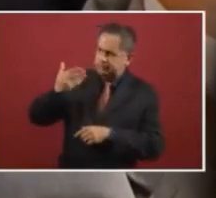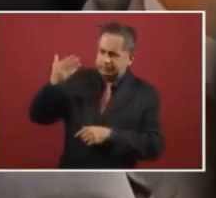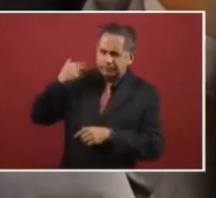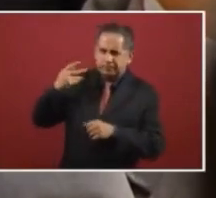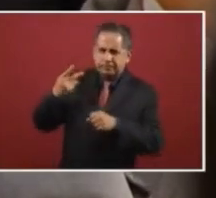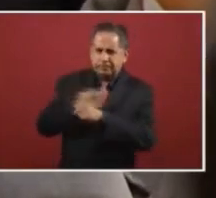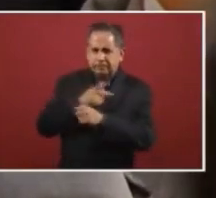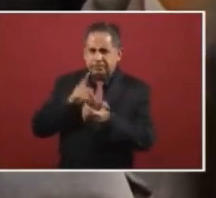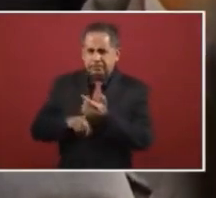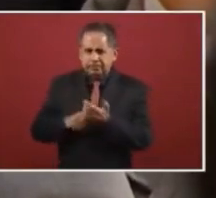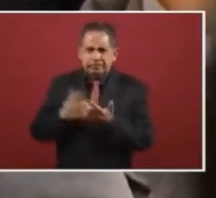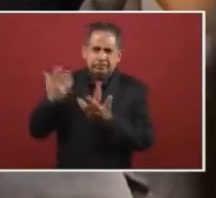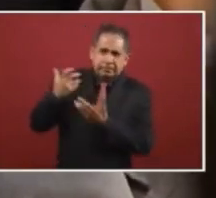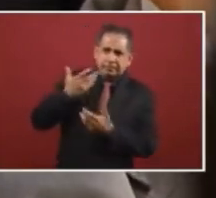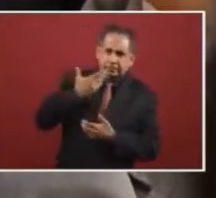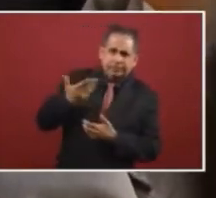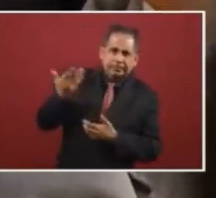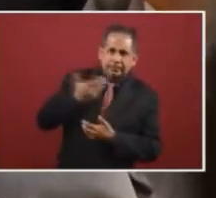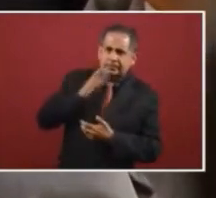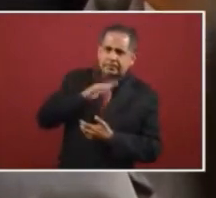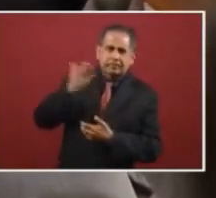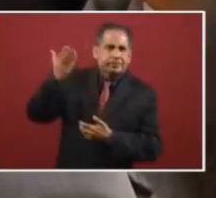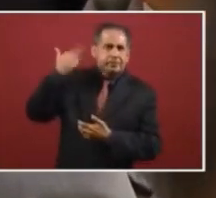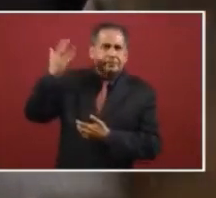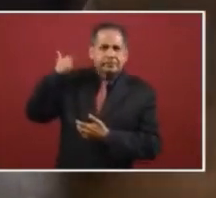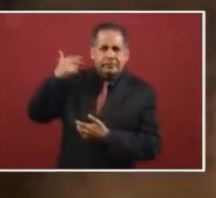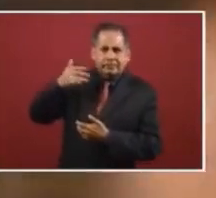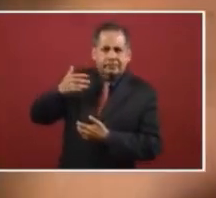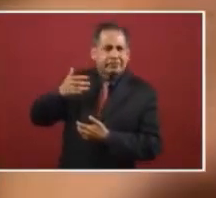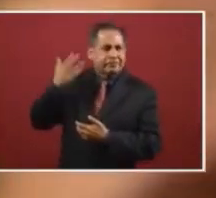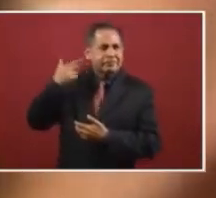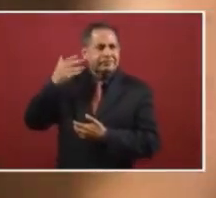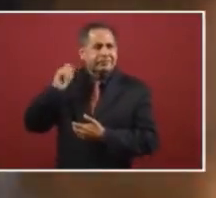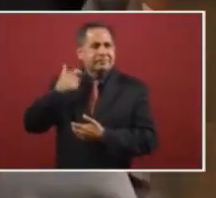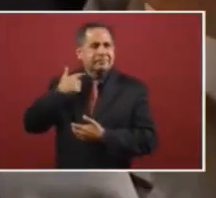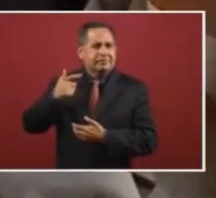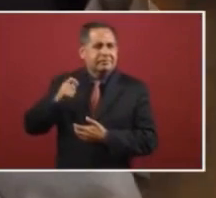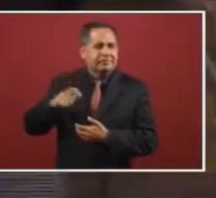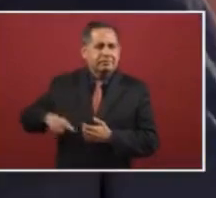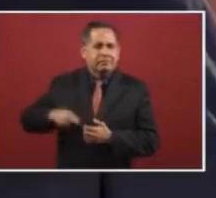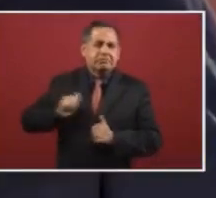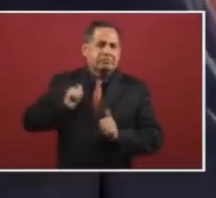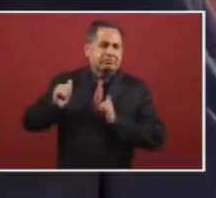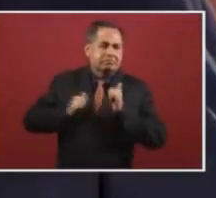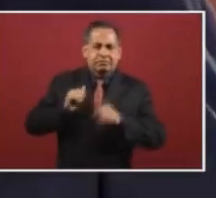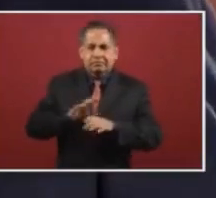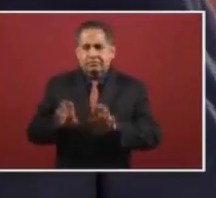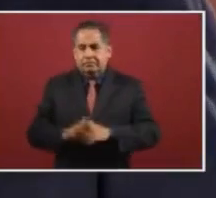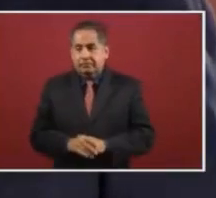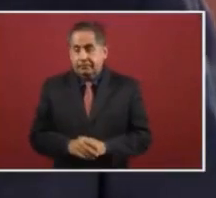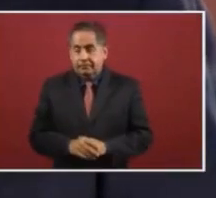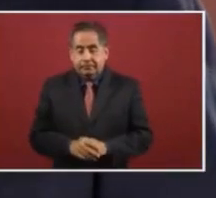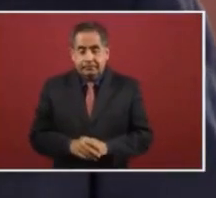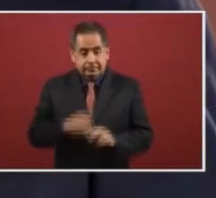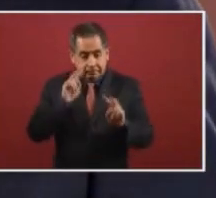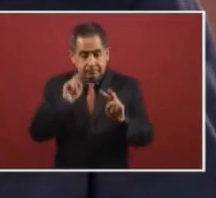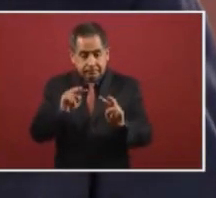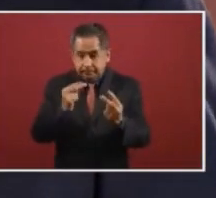So regarding what they did and they didn't do, taking advantage of the previous governments,